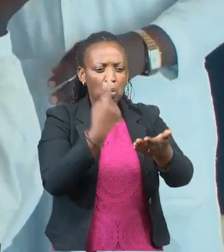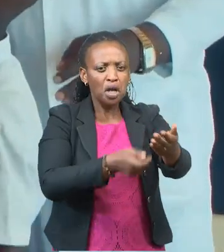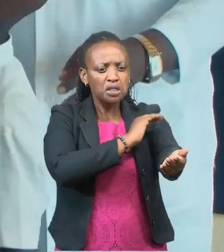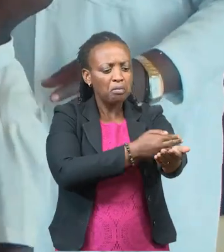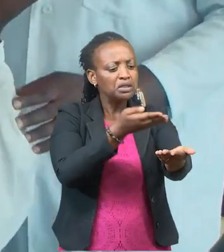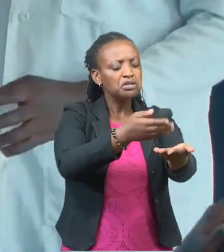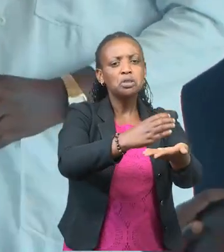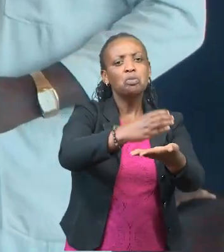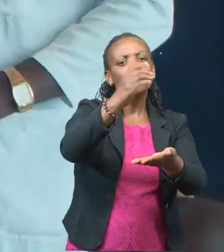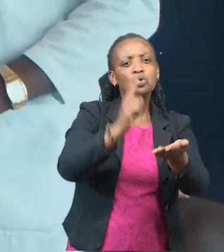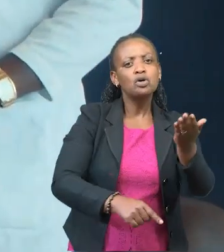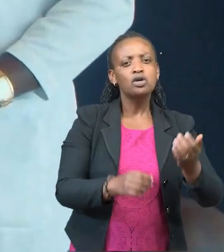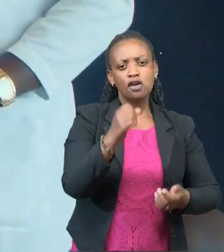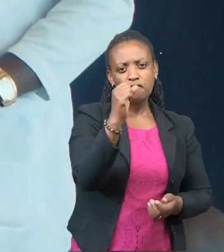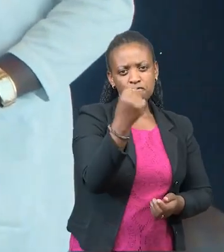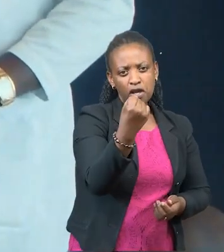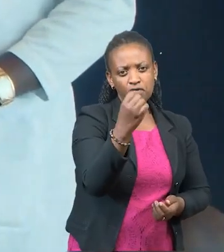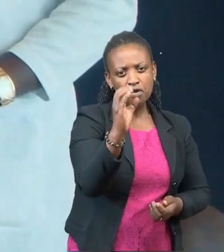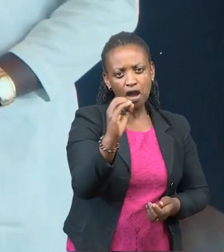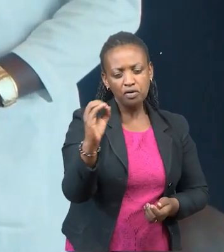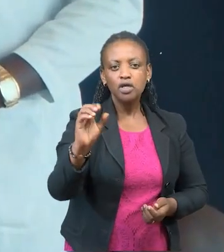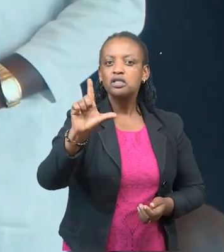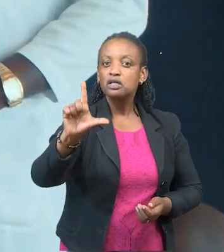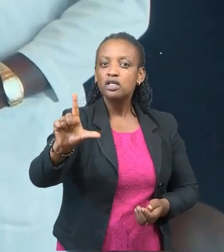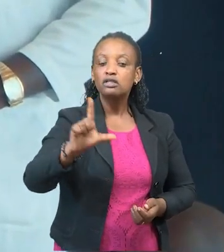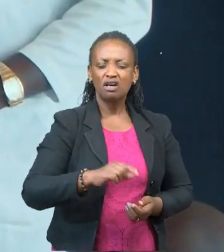the capacity of this bottle? 500